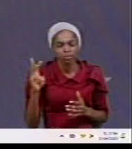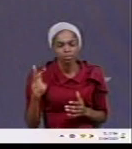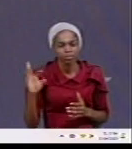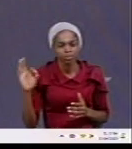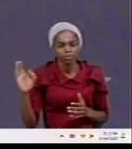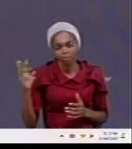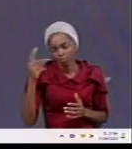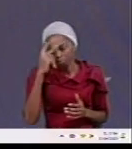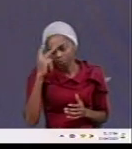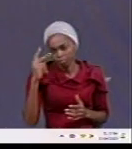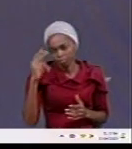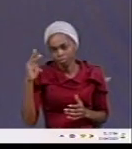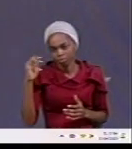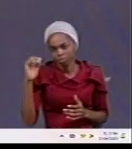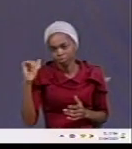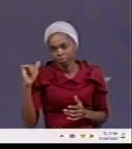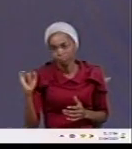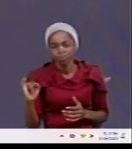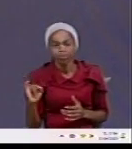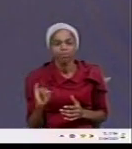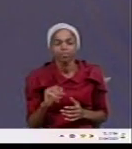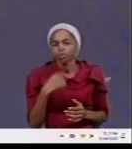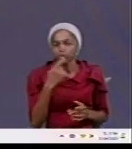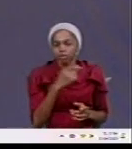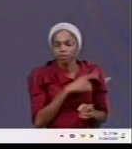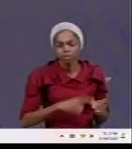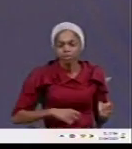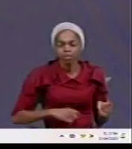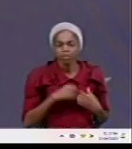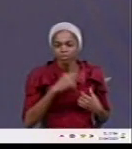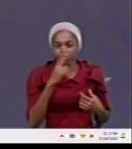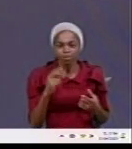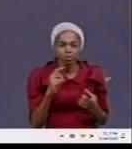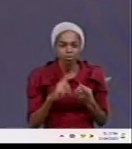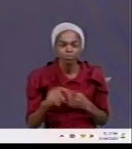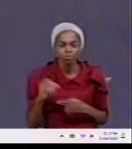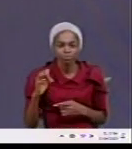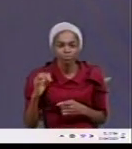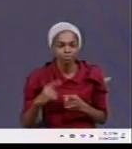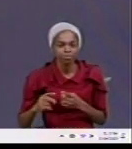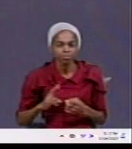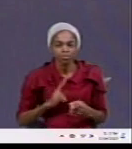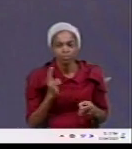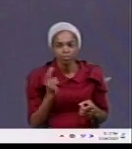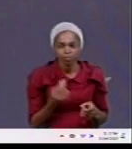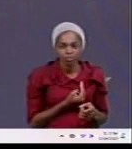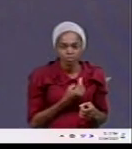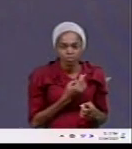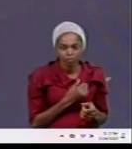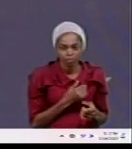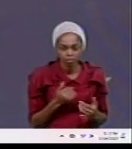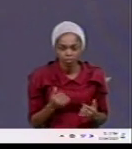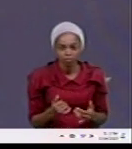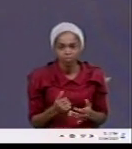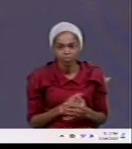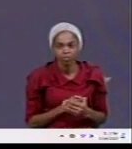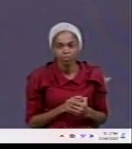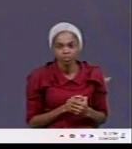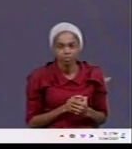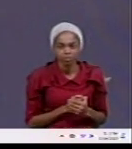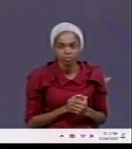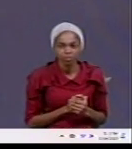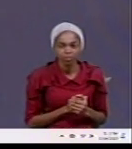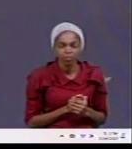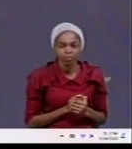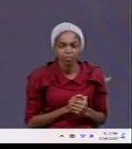He actually planned to be with us, and but he couldn't, and he's praying for us. He loves us. He appreciates us.